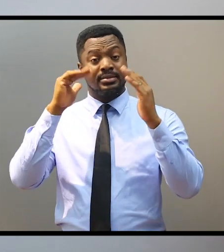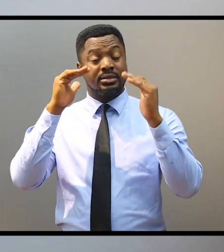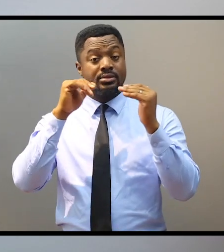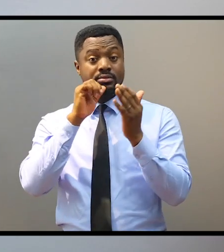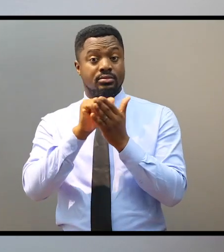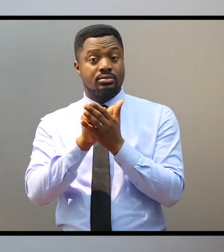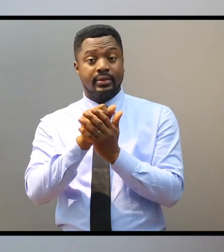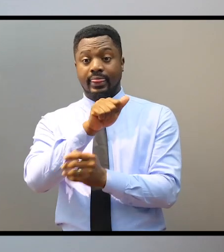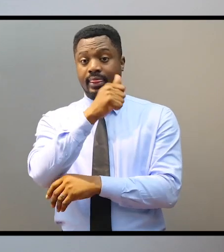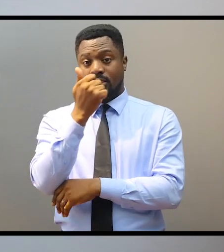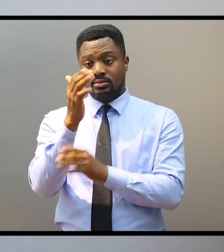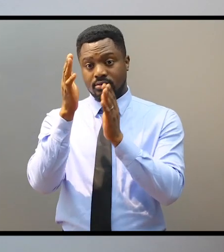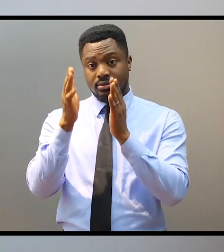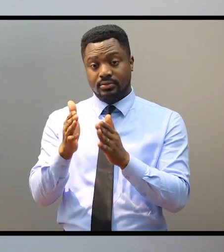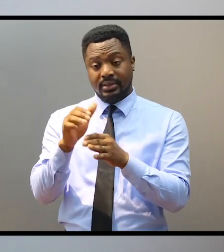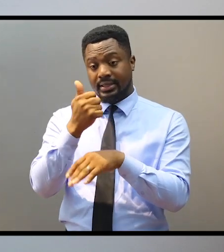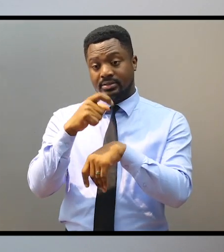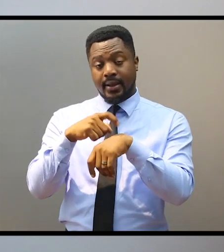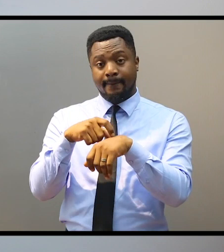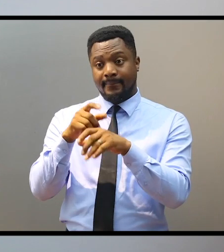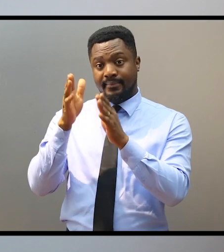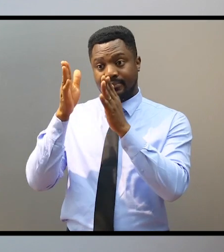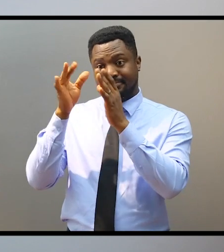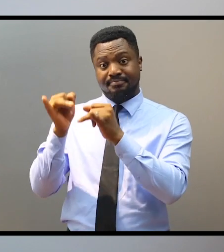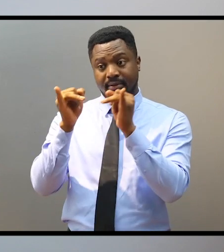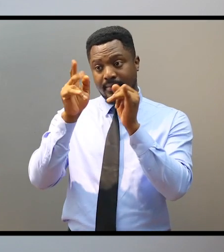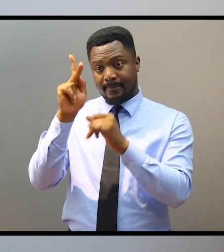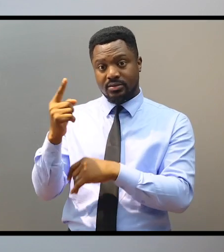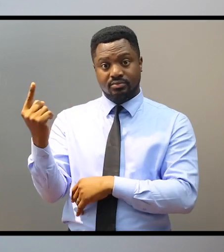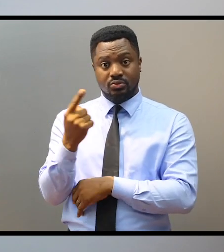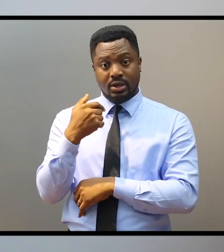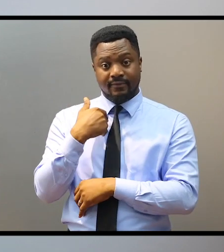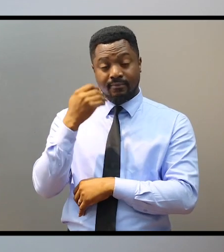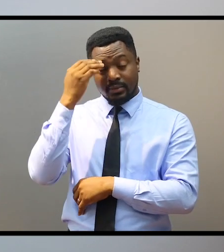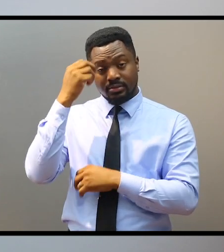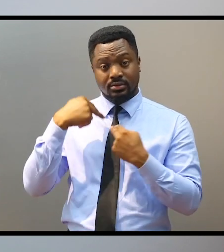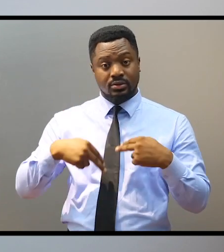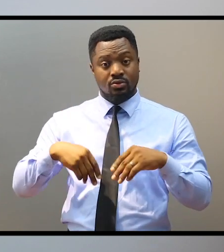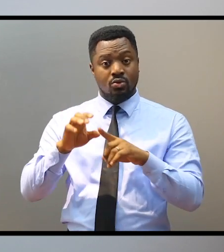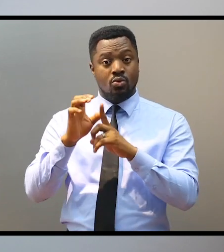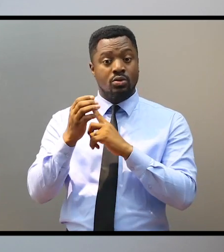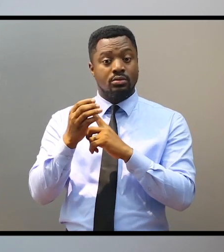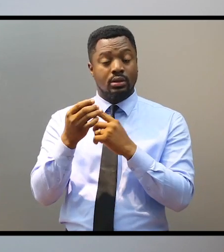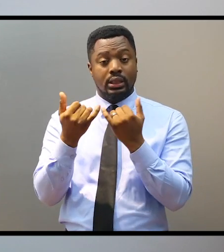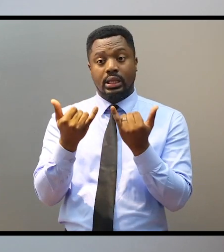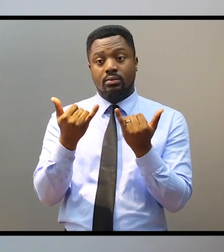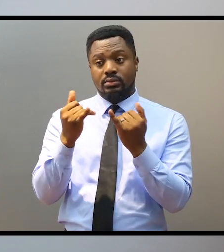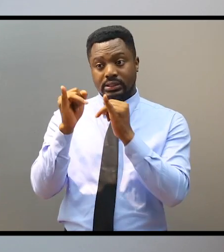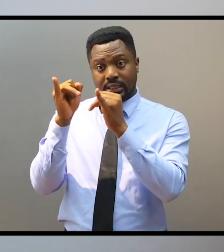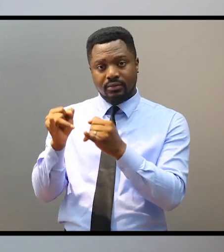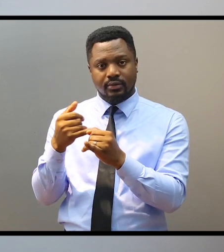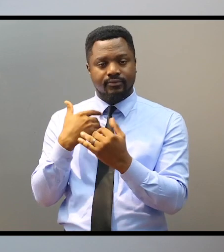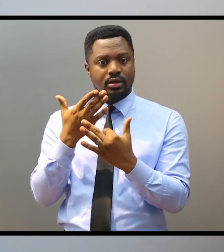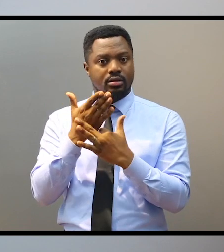The expectation is that anytime when an individual is faced with any mental health condition, now